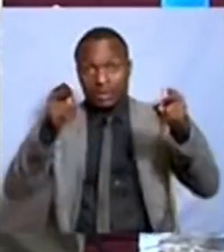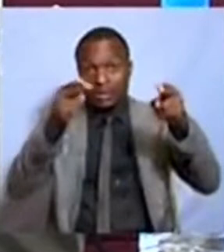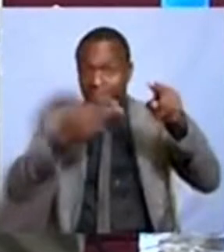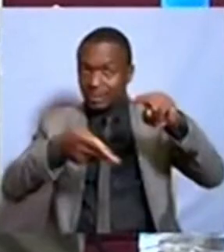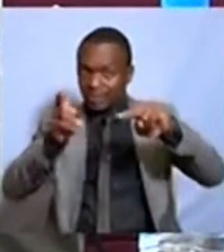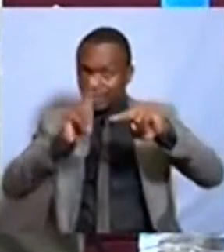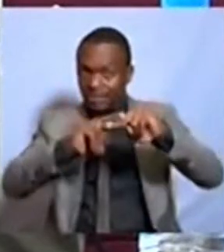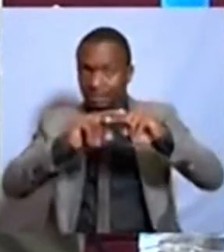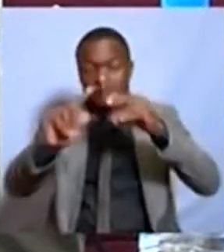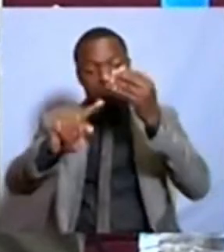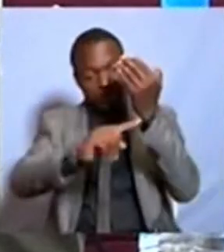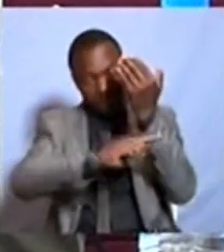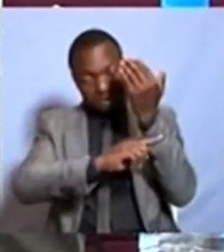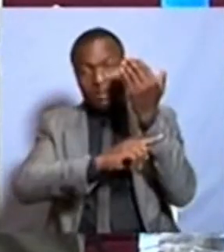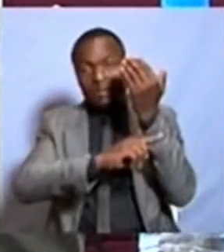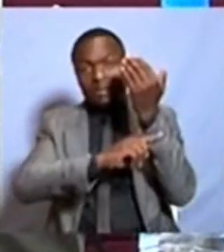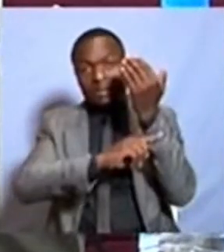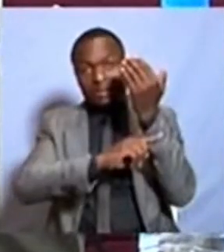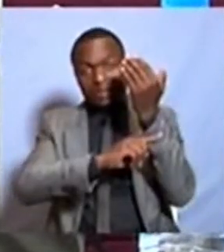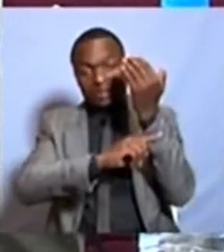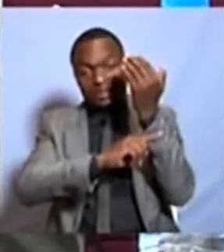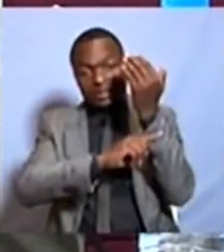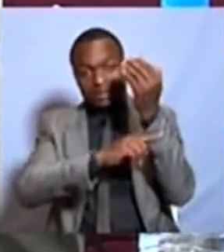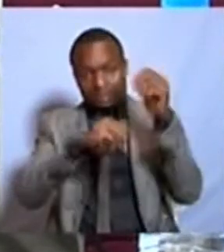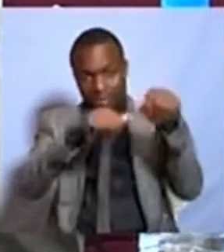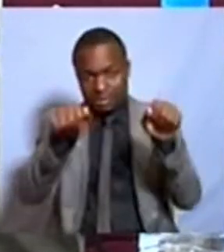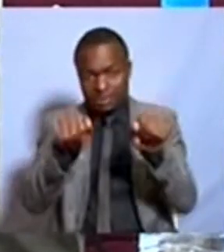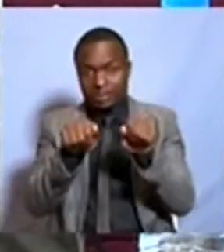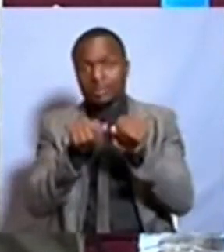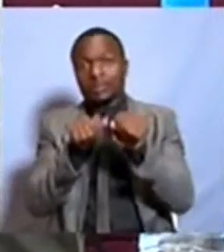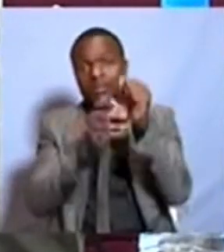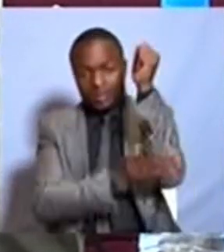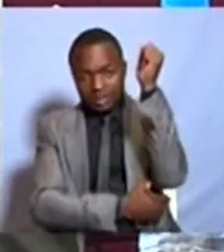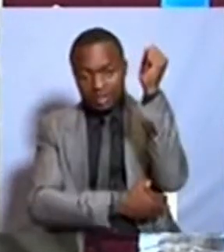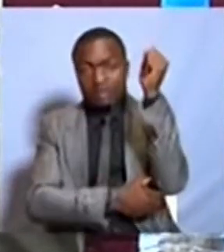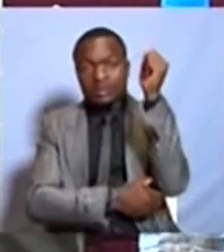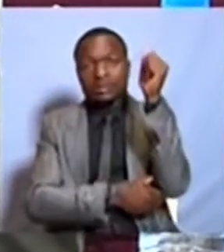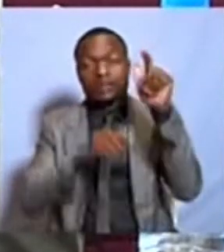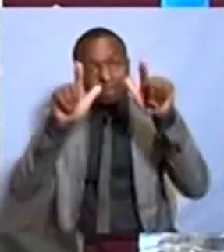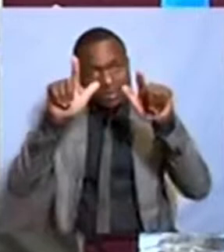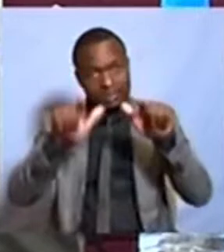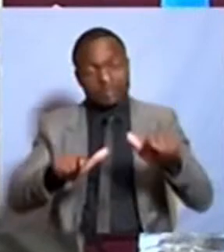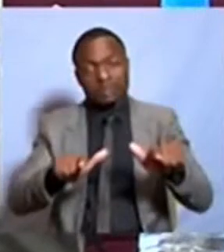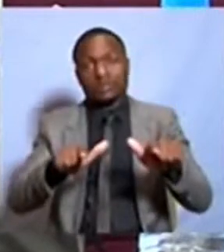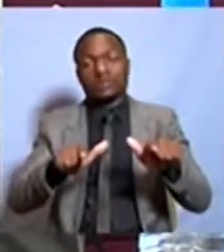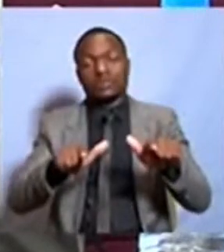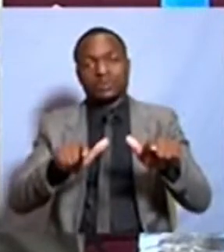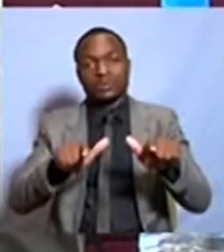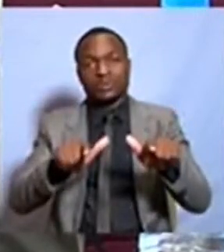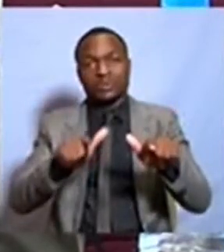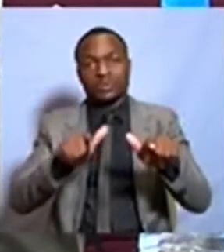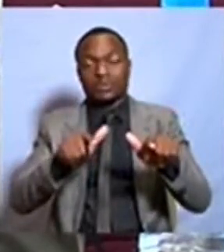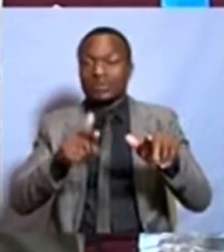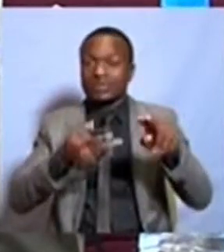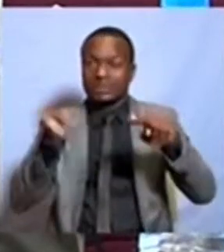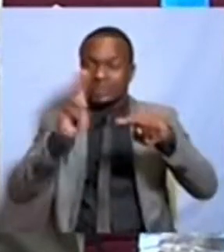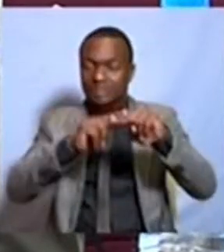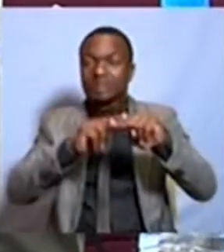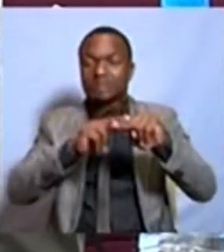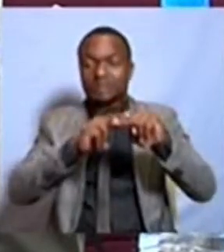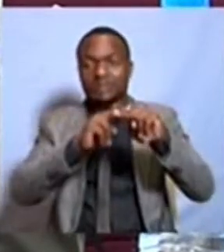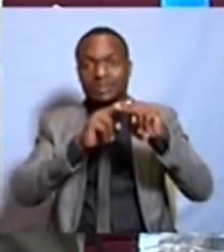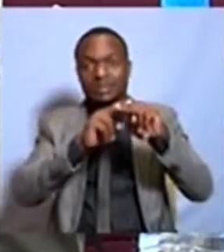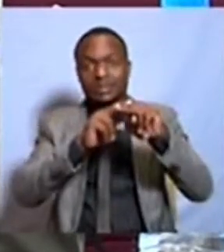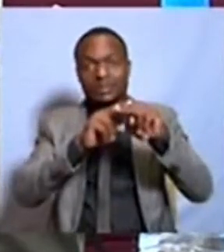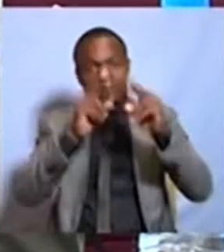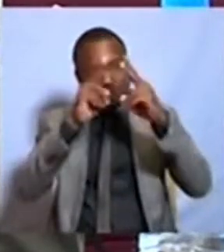in urban poverty and very little increase in rural poverty? And then you